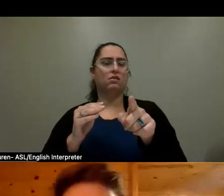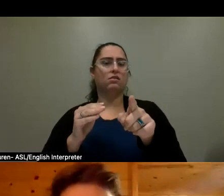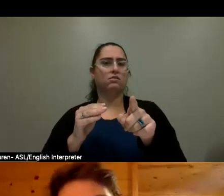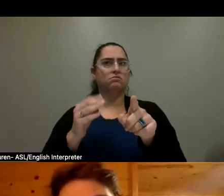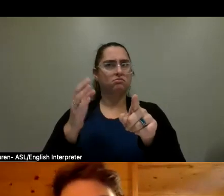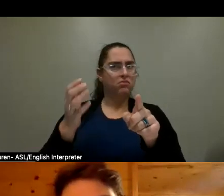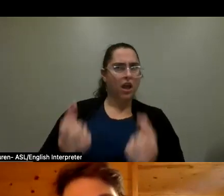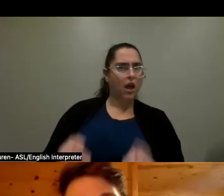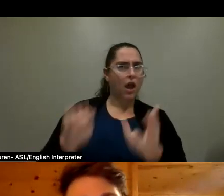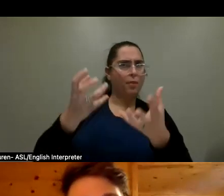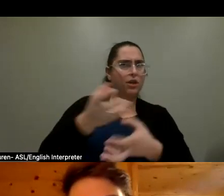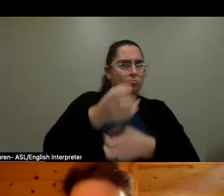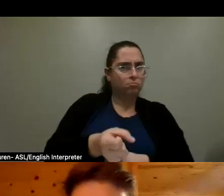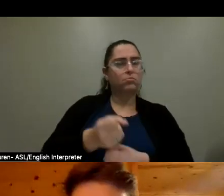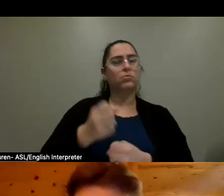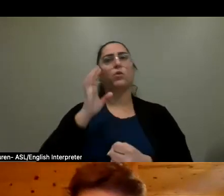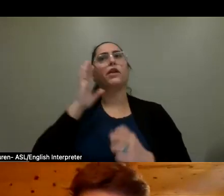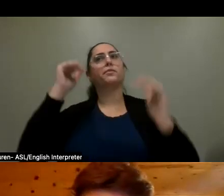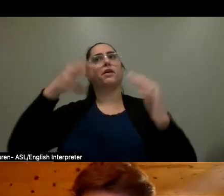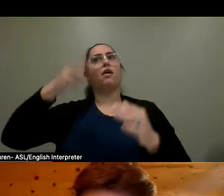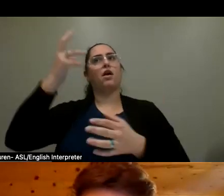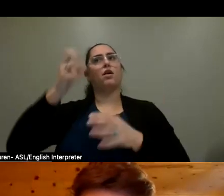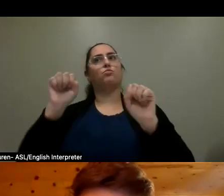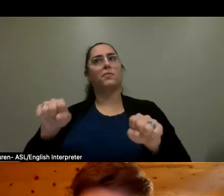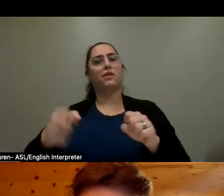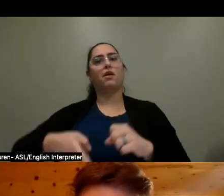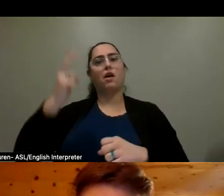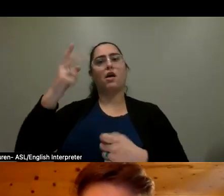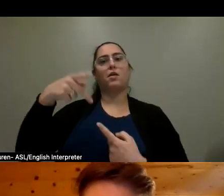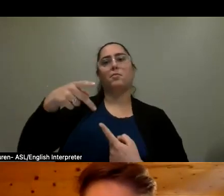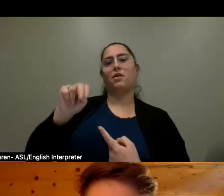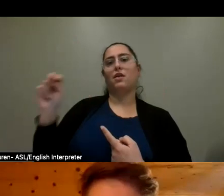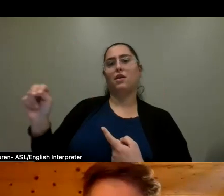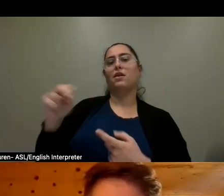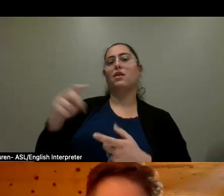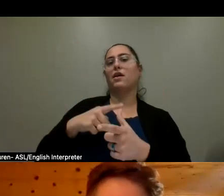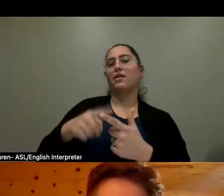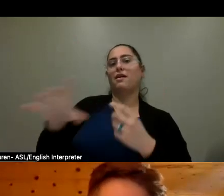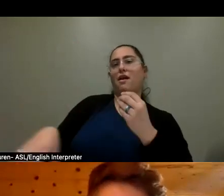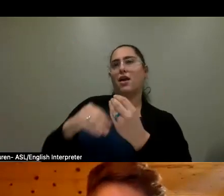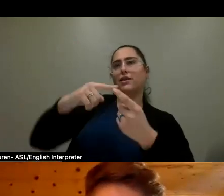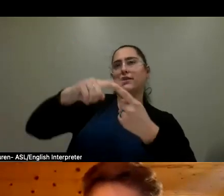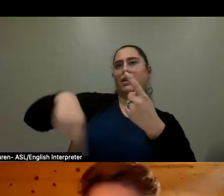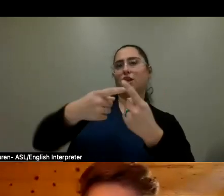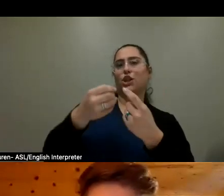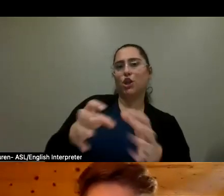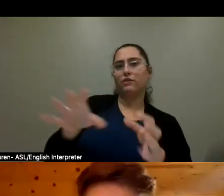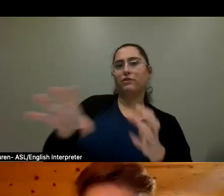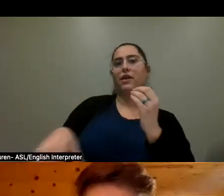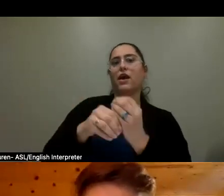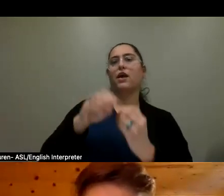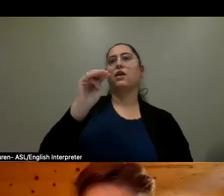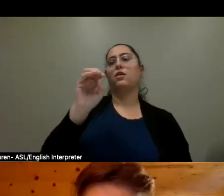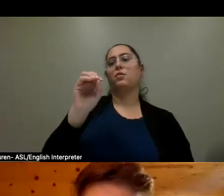certain, so high PLDT and PTM, but also introduce the cycling loss, and then do Markov chain Monte Carlo, MCMC, to